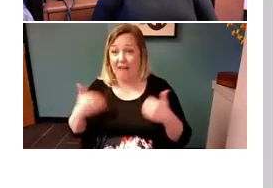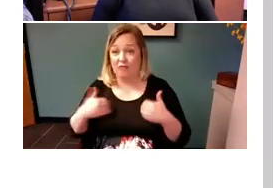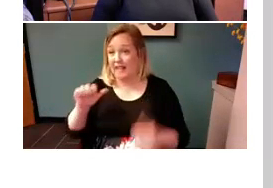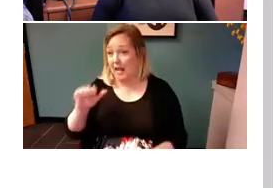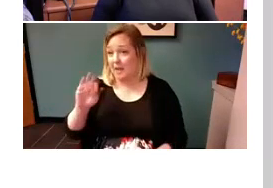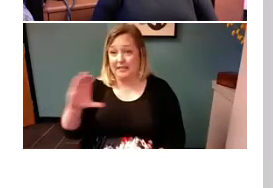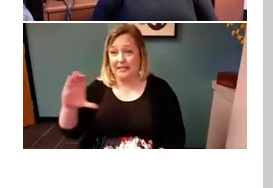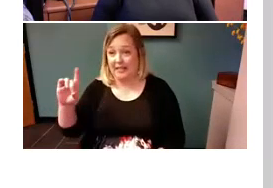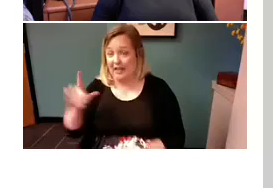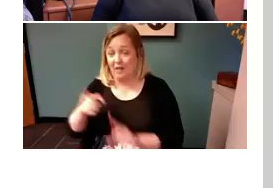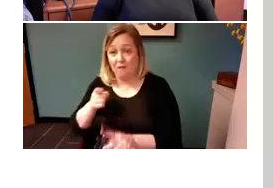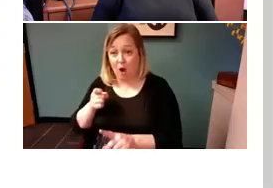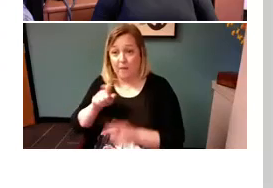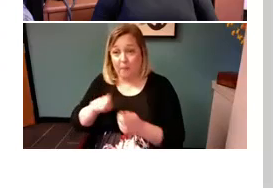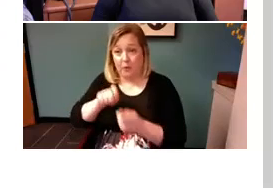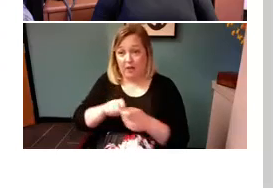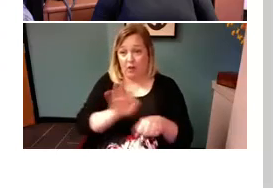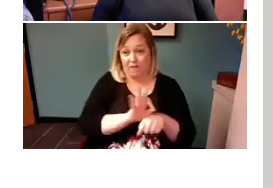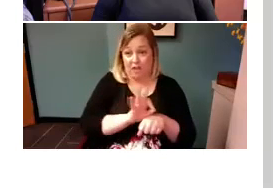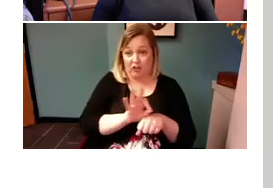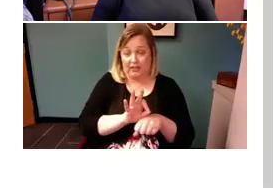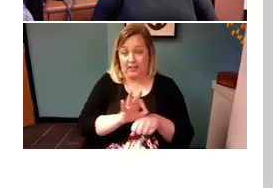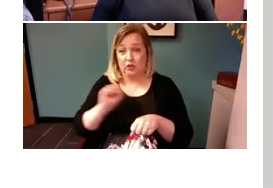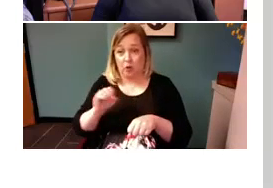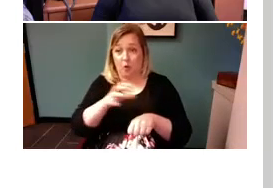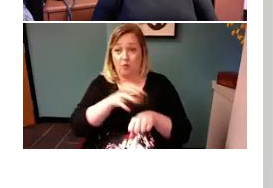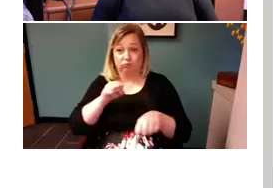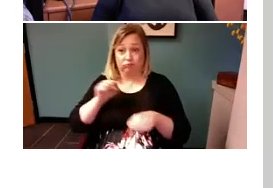this particular function. So when I return this,